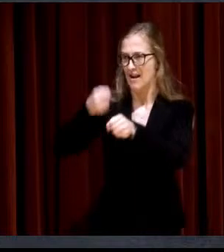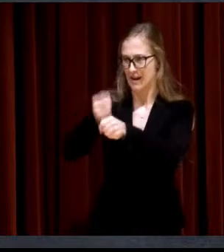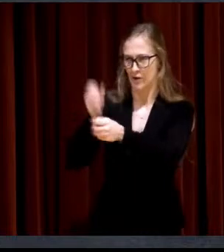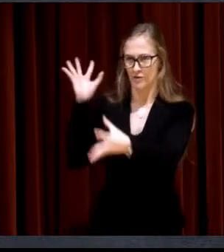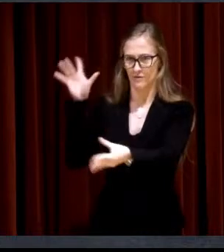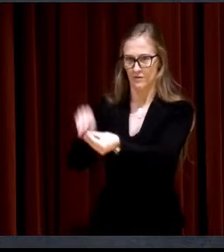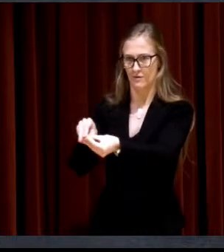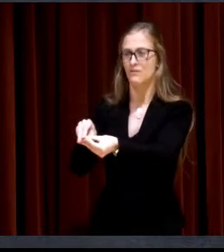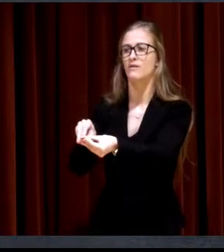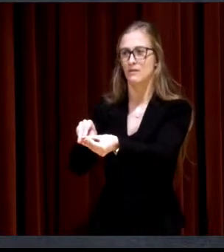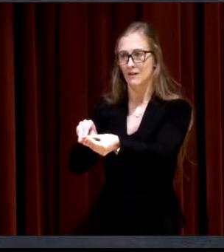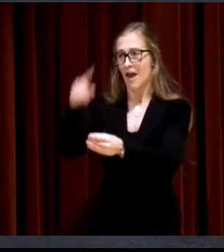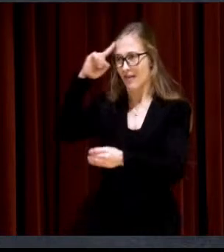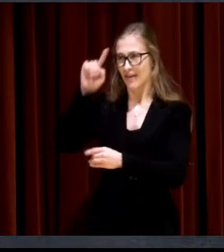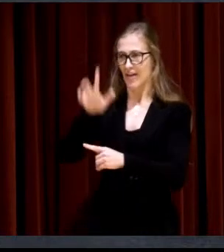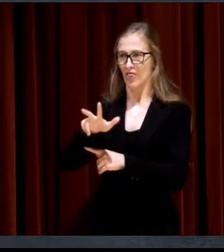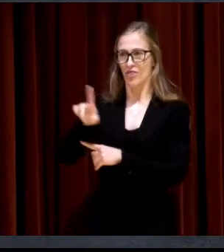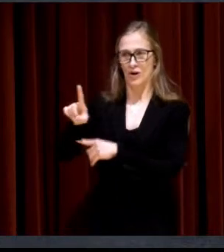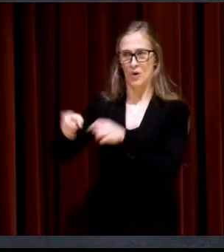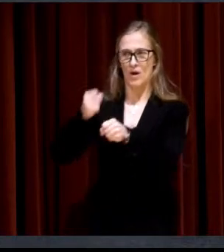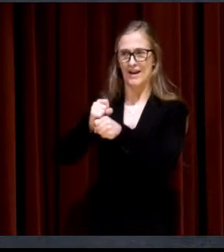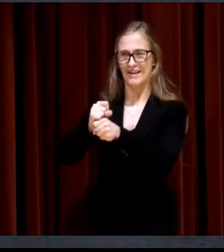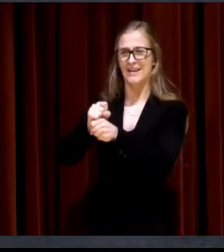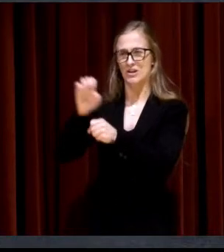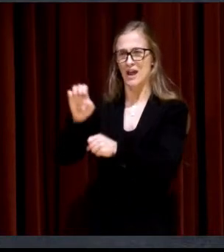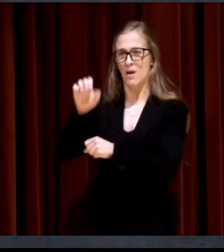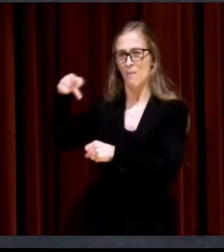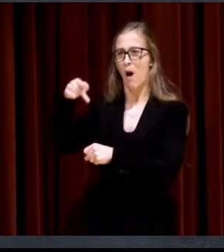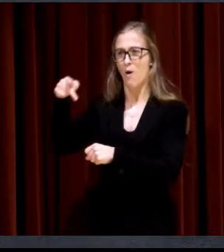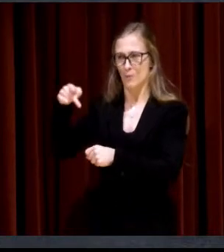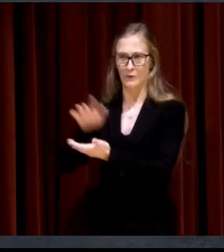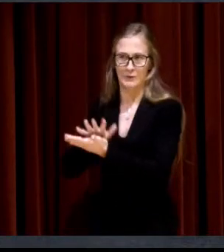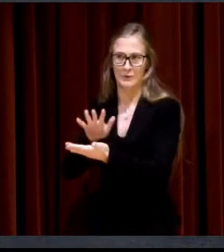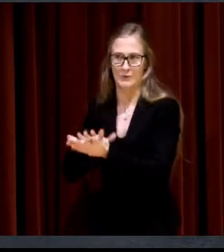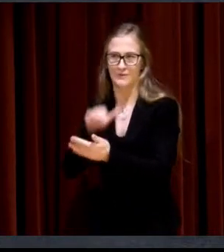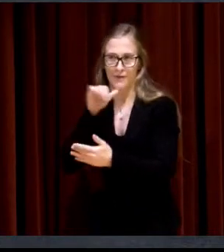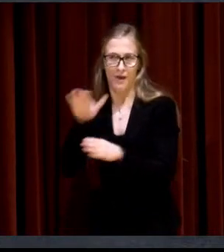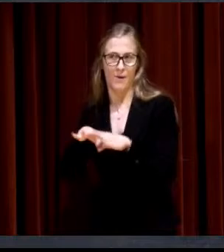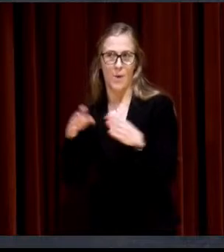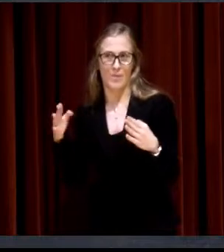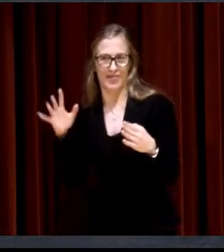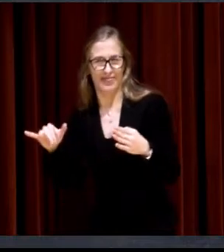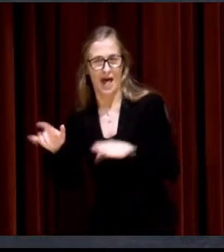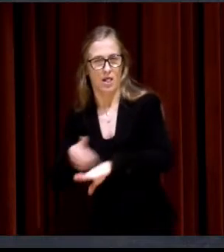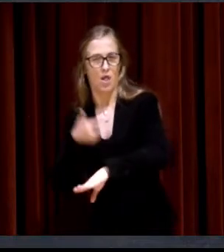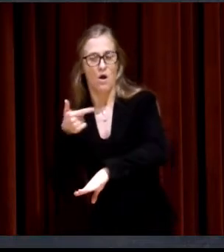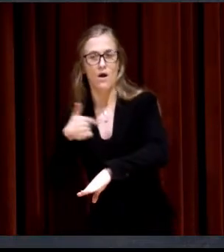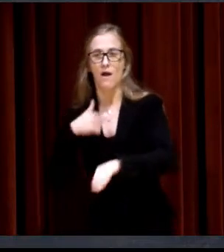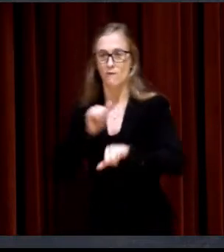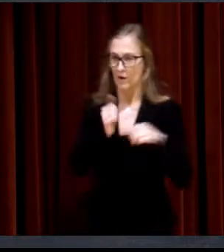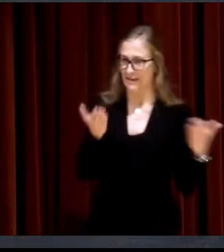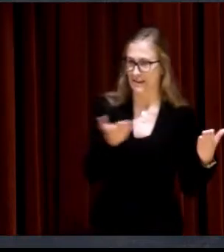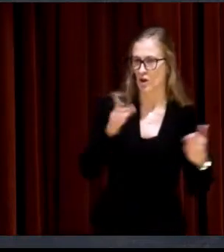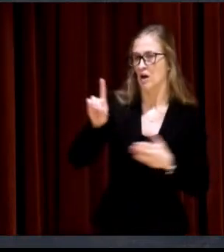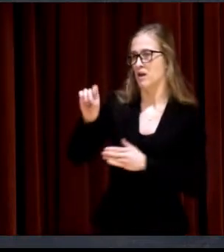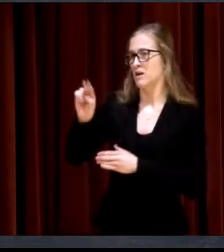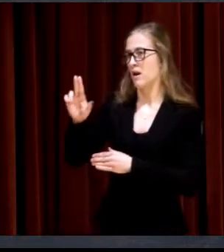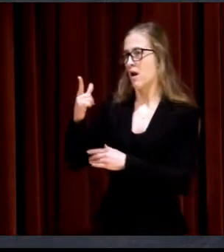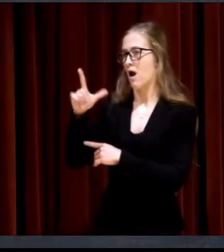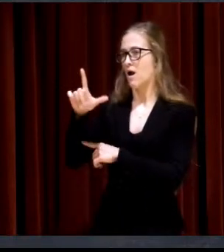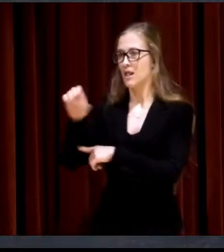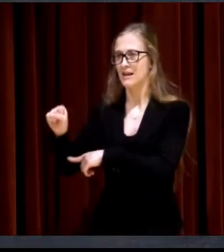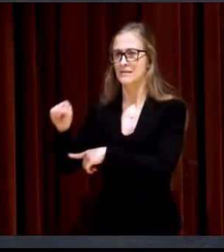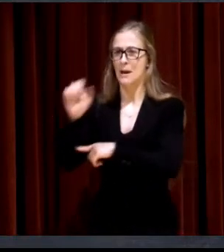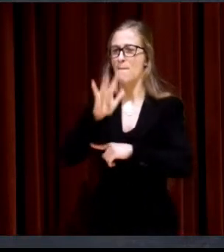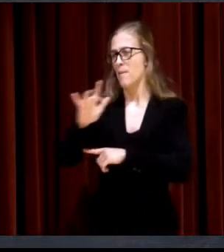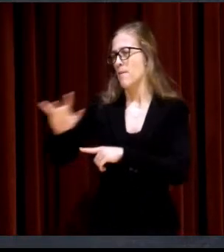didn't spend all 31 at Elbert Palmer because it wasn't open that long. I've worked here, I've worked at Douglas, I worked lots of places,